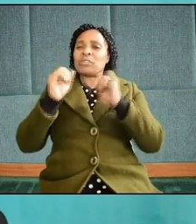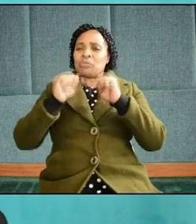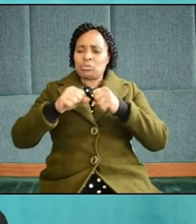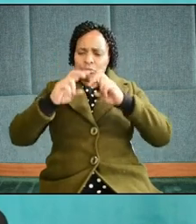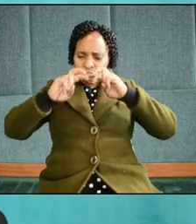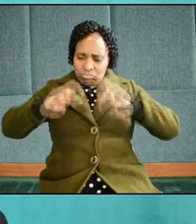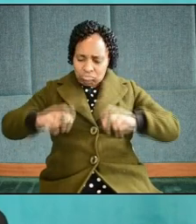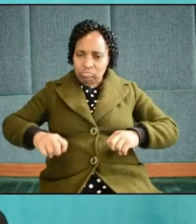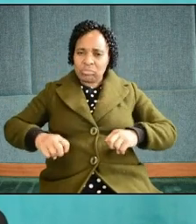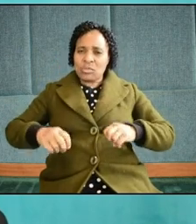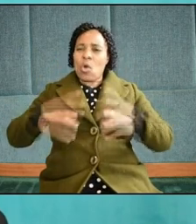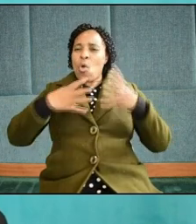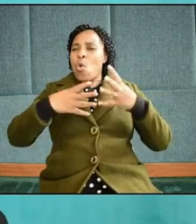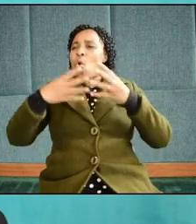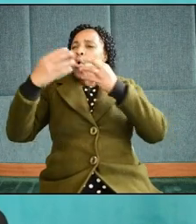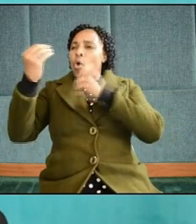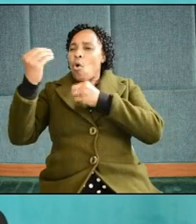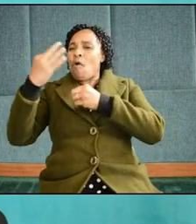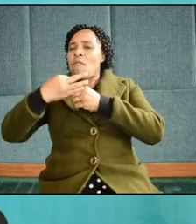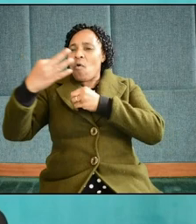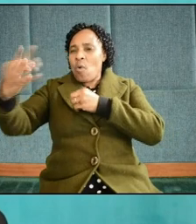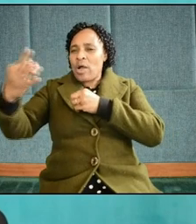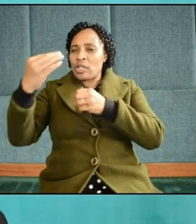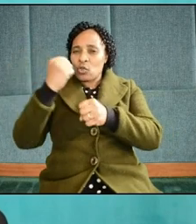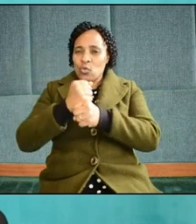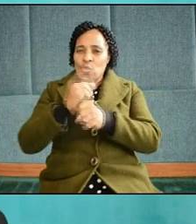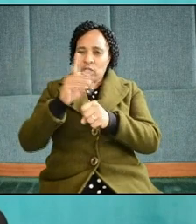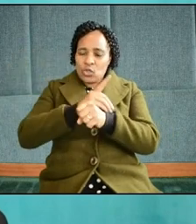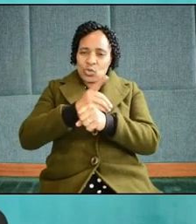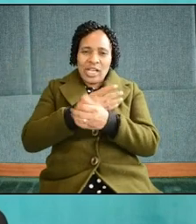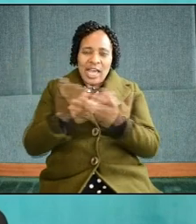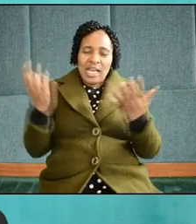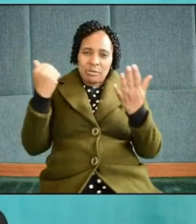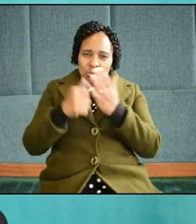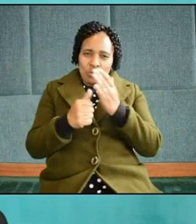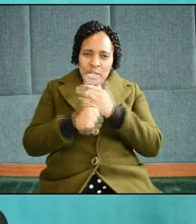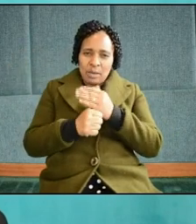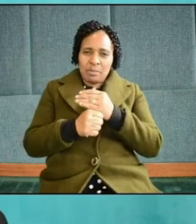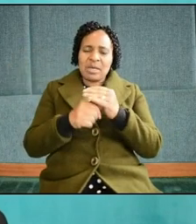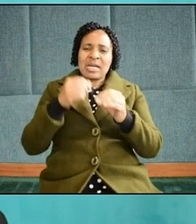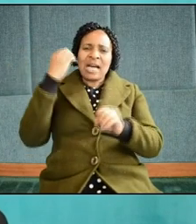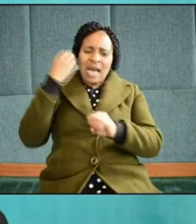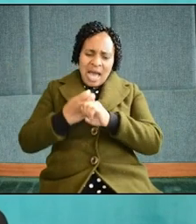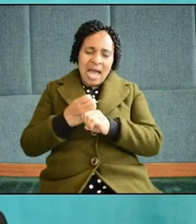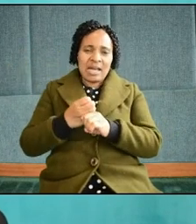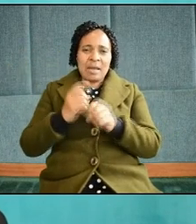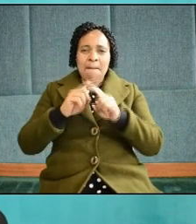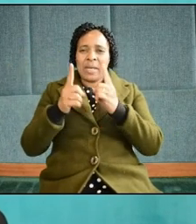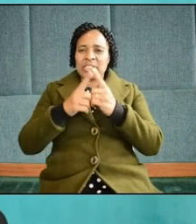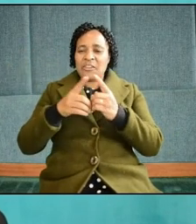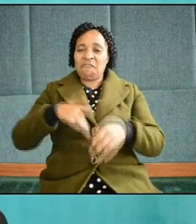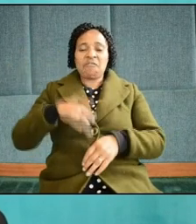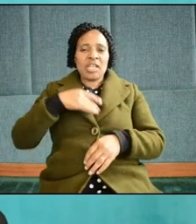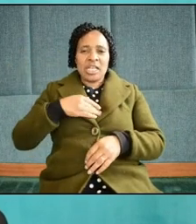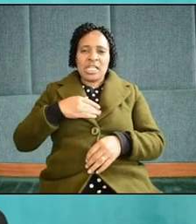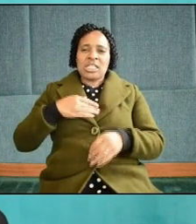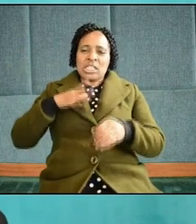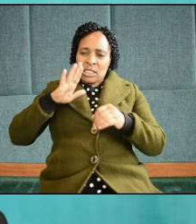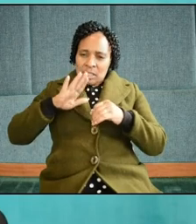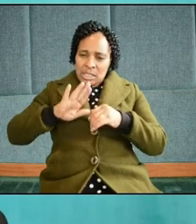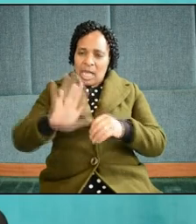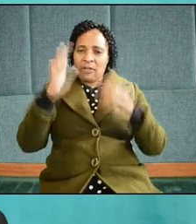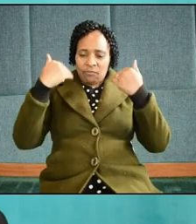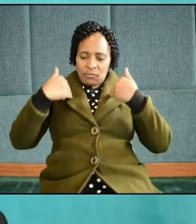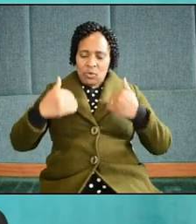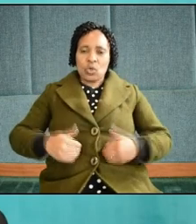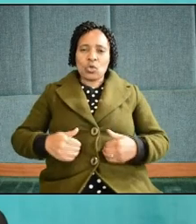such, go forward, do your duty at any cost. The difficulties that seem so formidable, that fill your soul with dread,